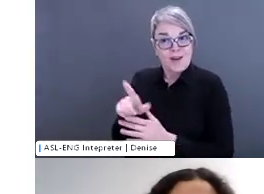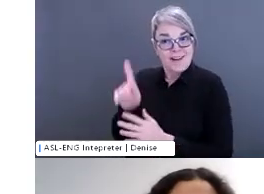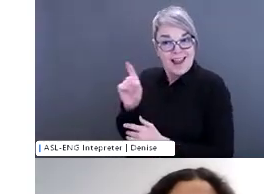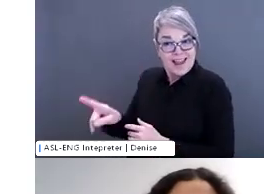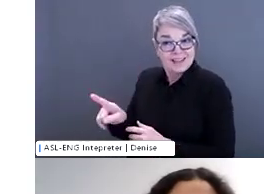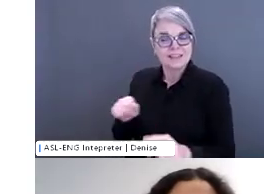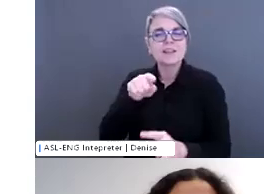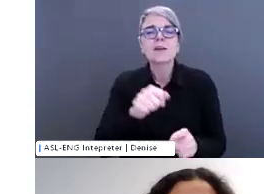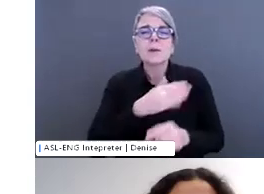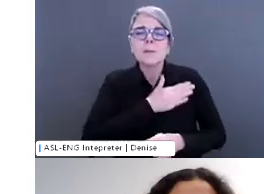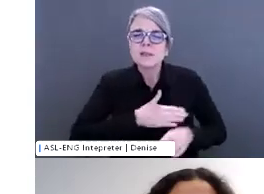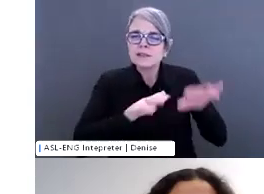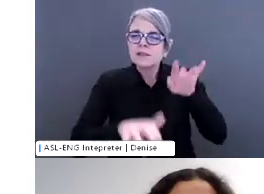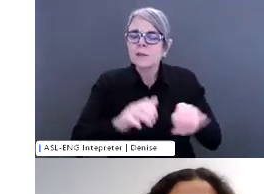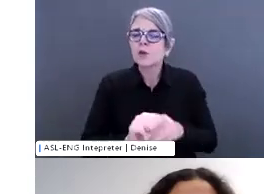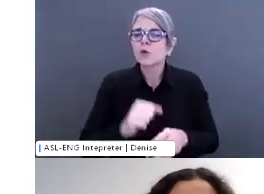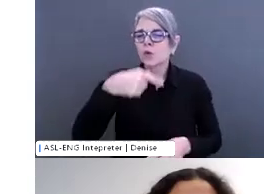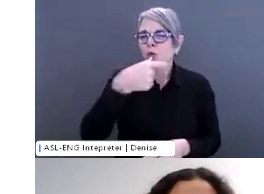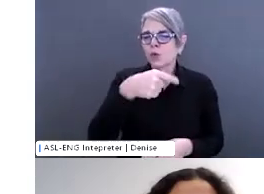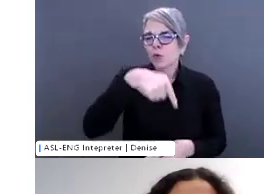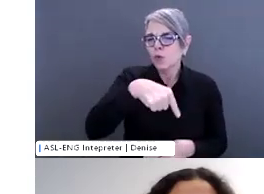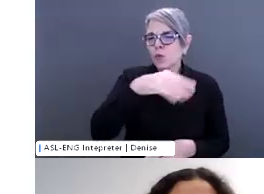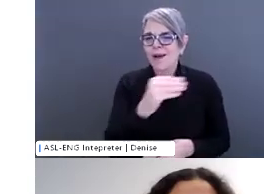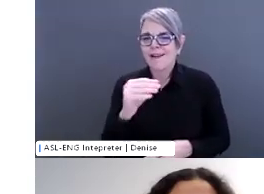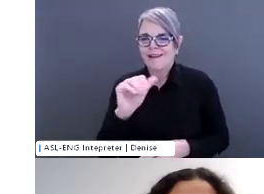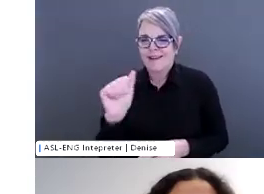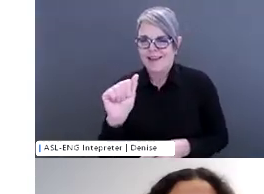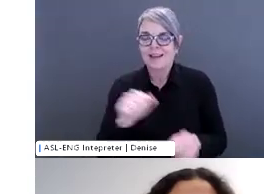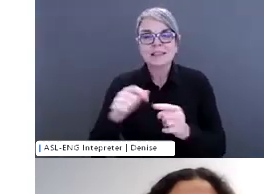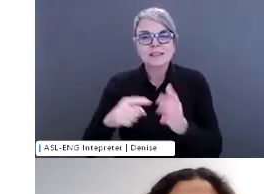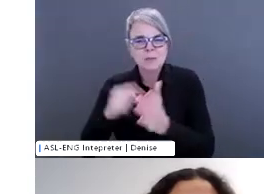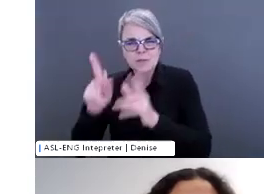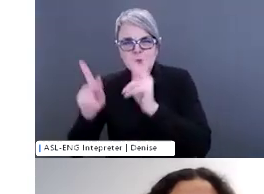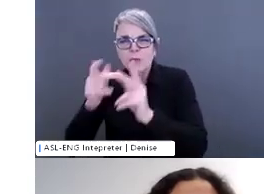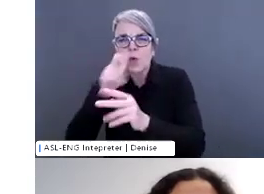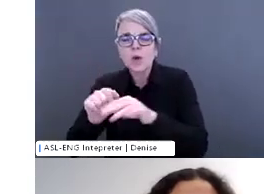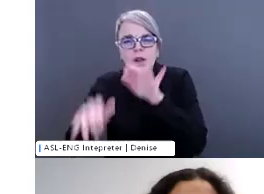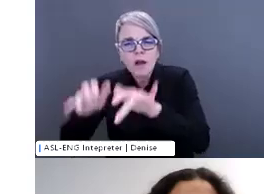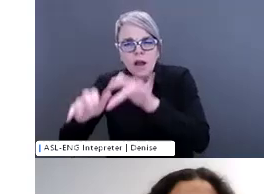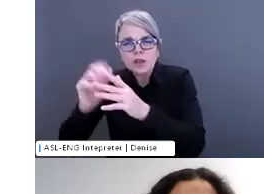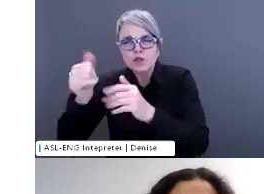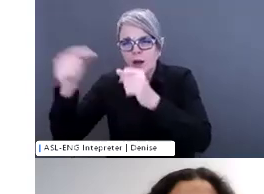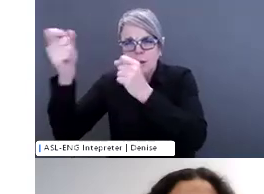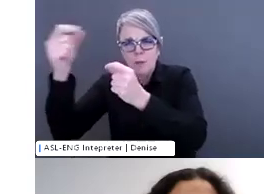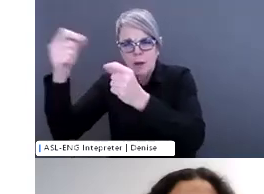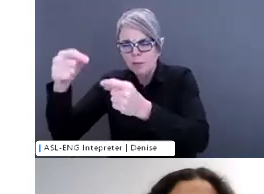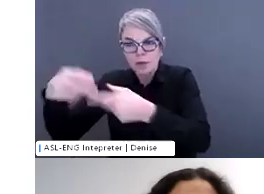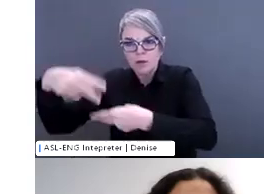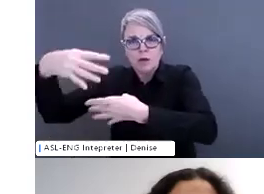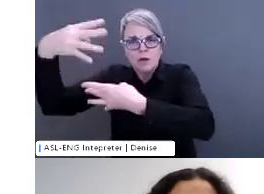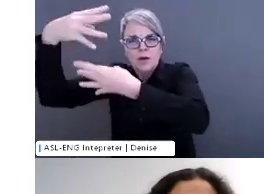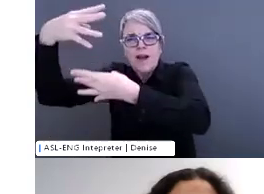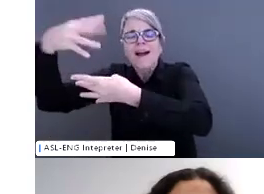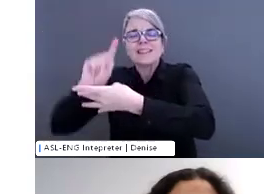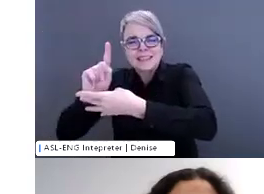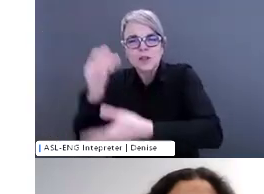get going with our chat box and we post the questions there. So I may remind you if people do that just to post it in the Q&A because we don't